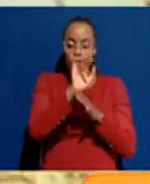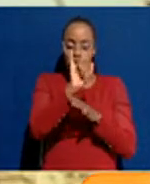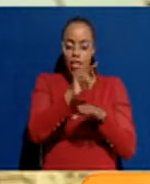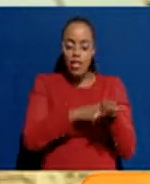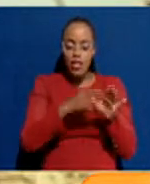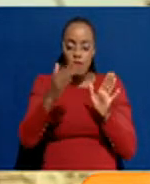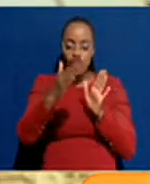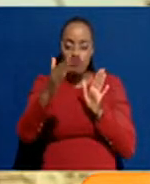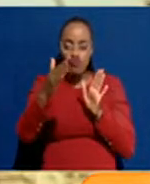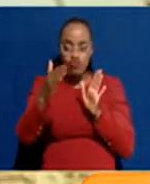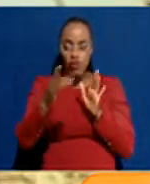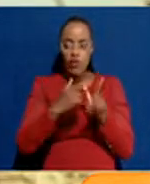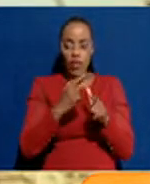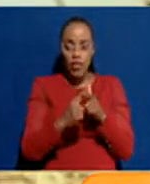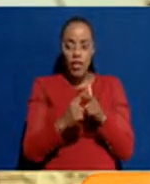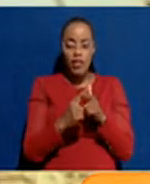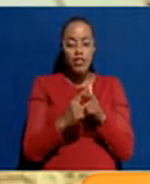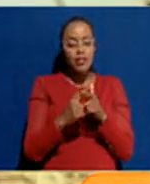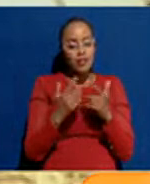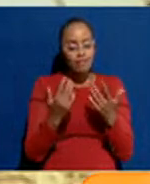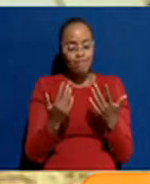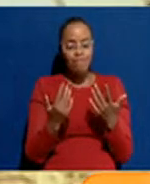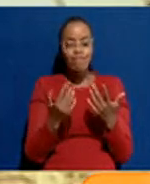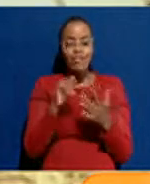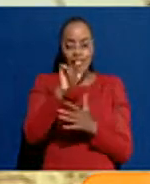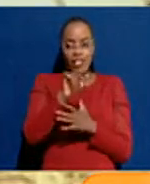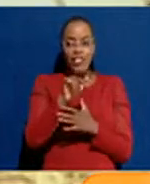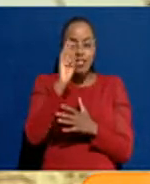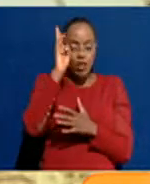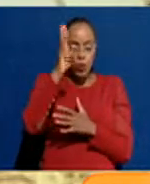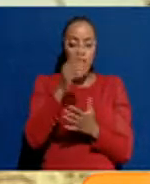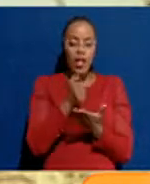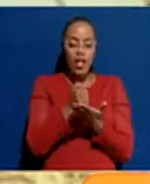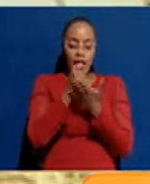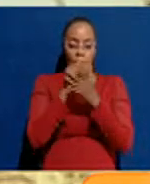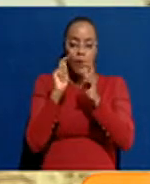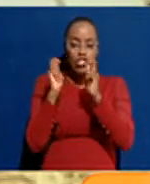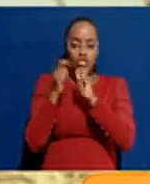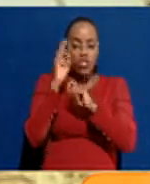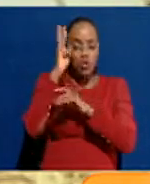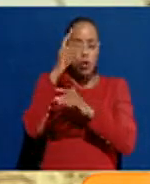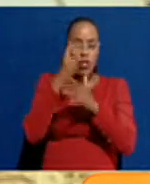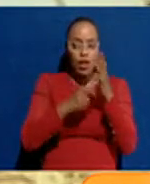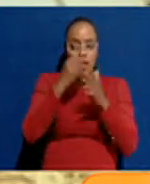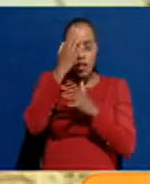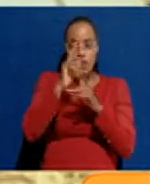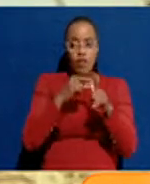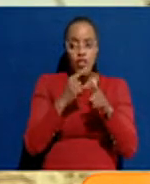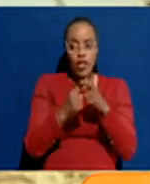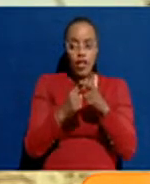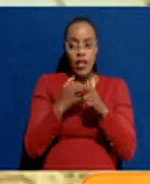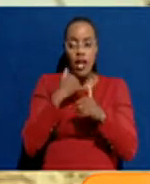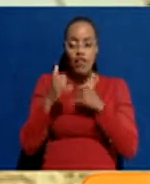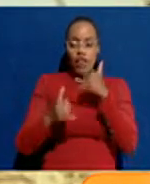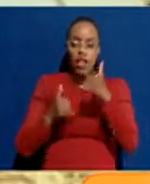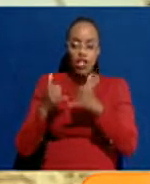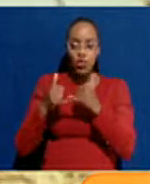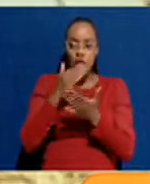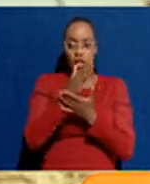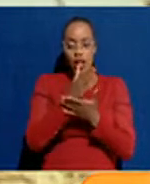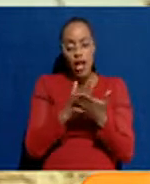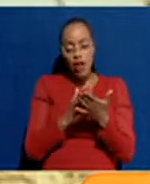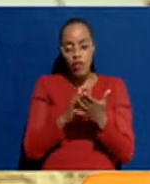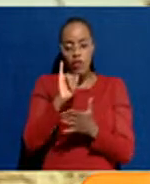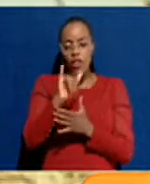time of use tariff, then definitely that is going to change the landscape, because they are then going to enjoy half the